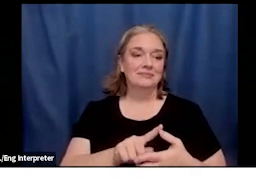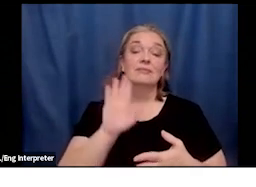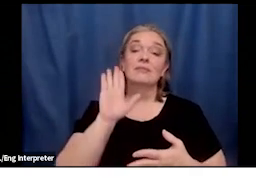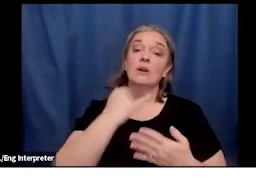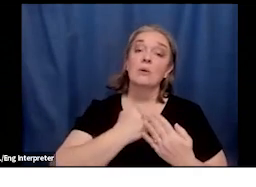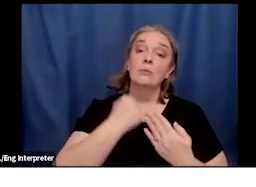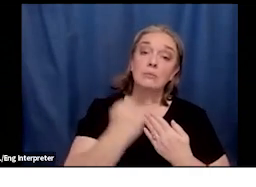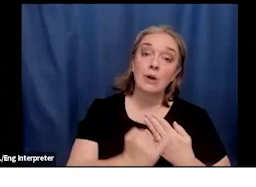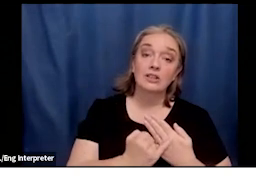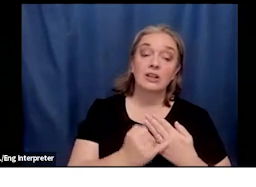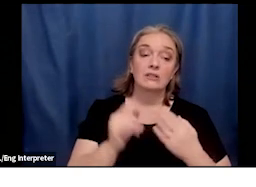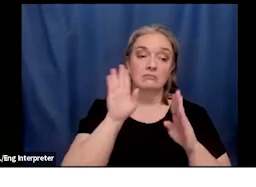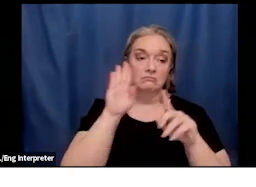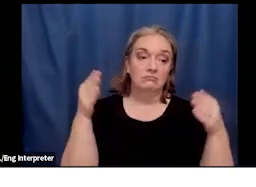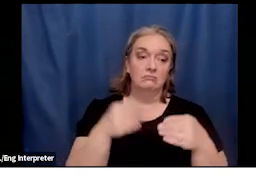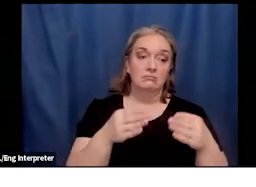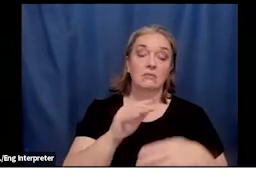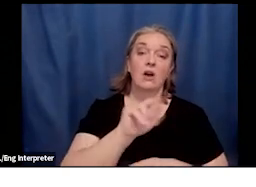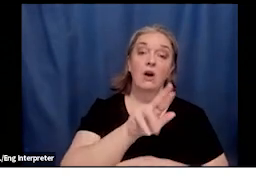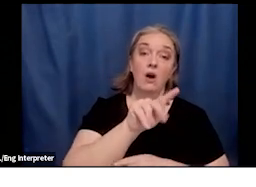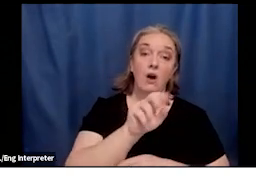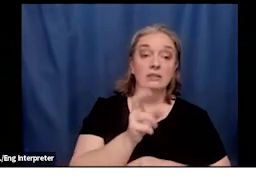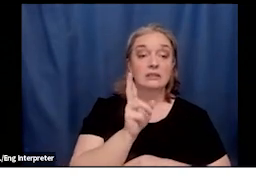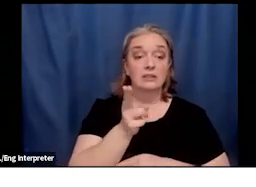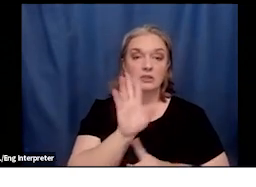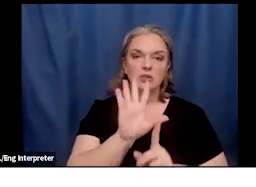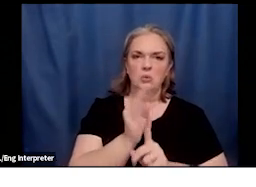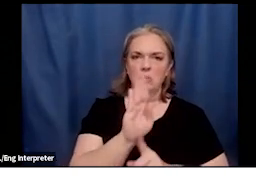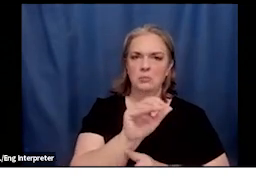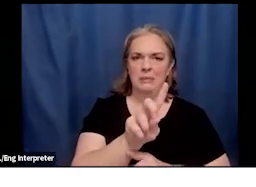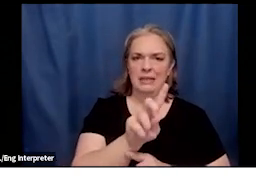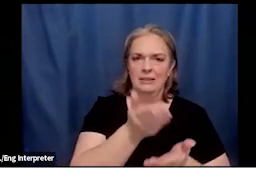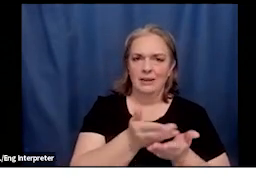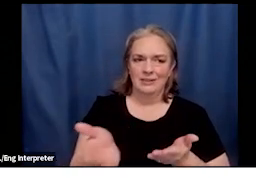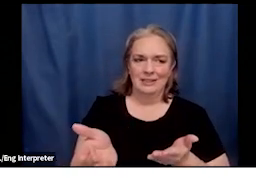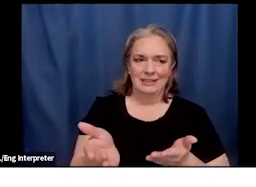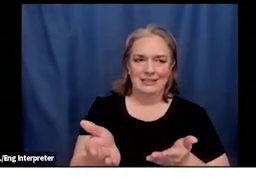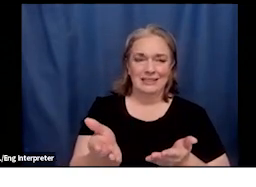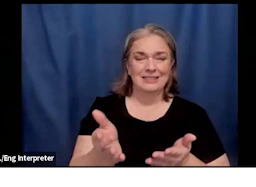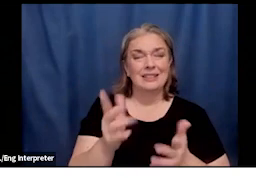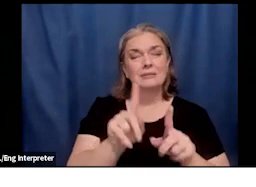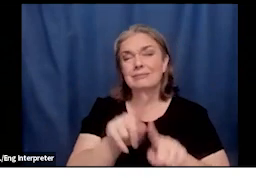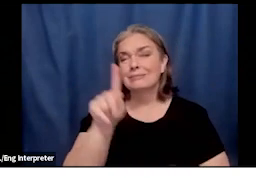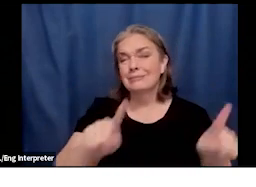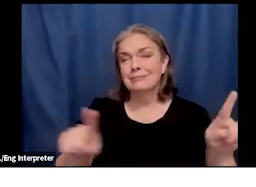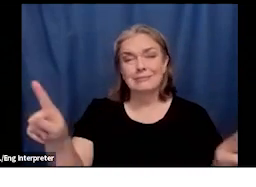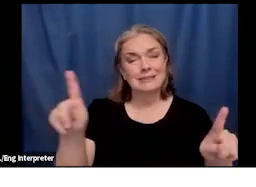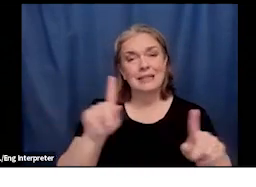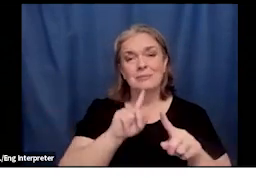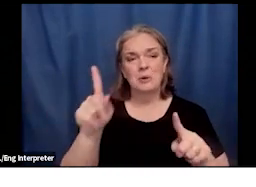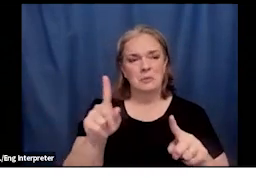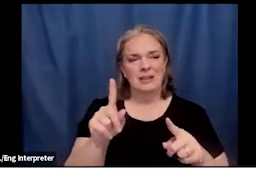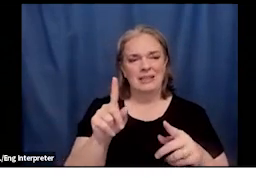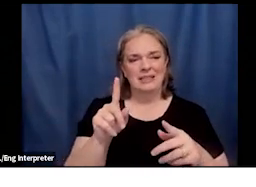project or program centers arts, history, or cultural-based activities. This can look like a lot of different things, but broadly can be summarized under these